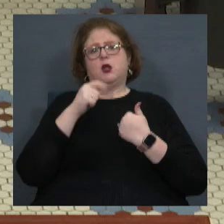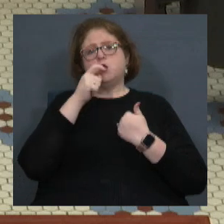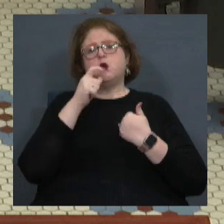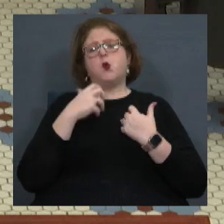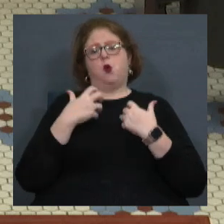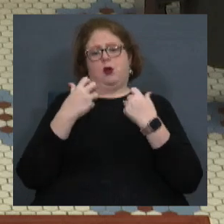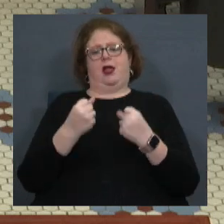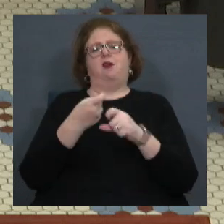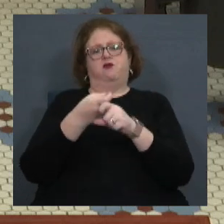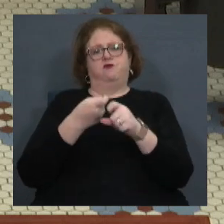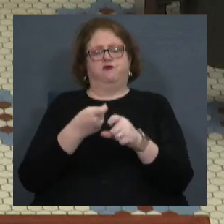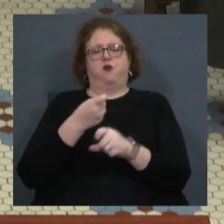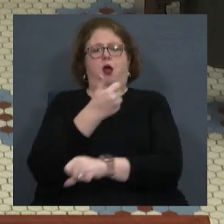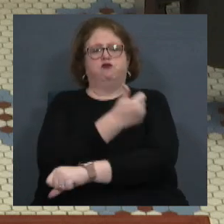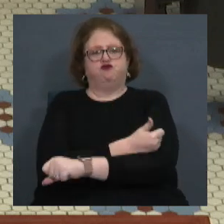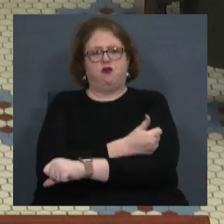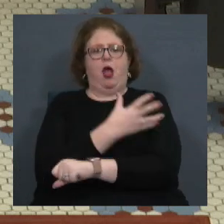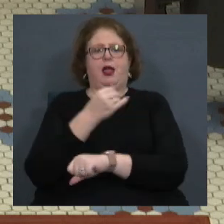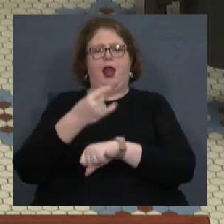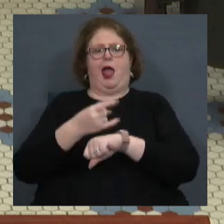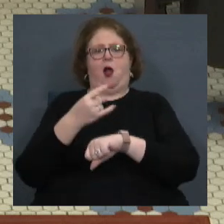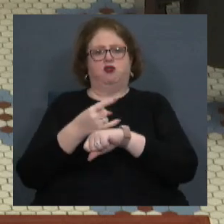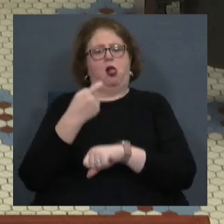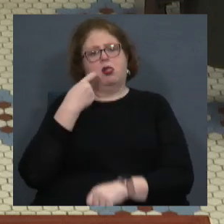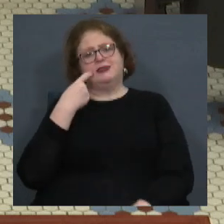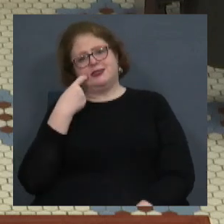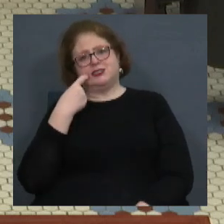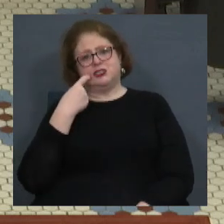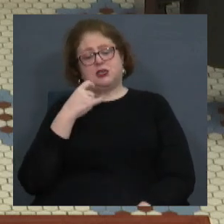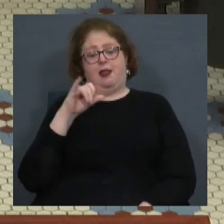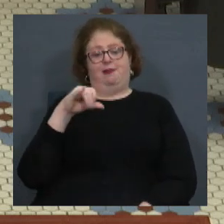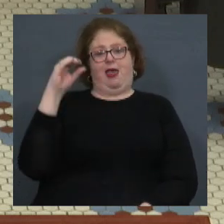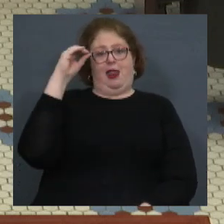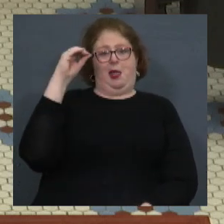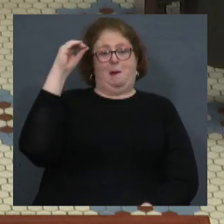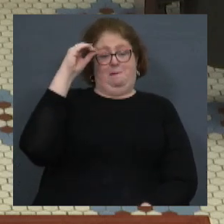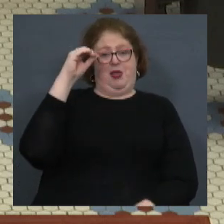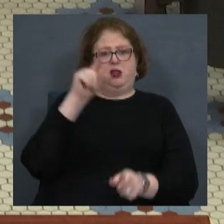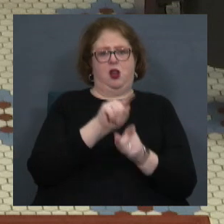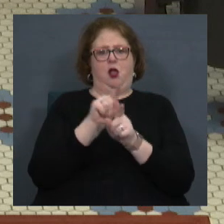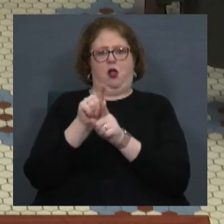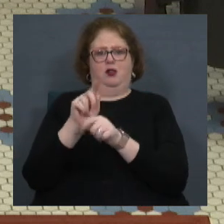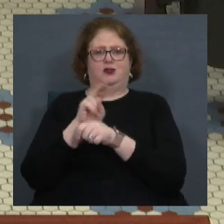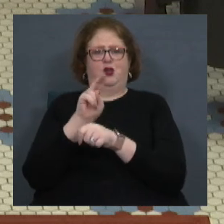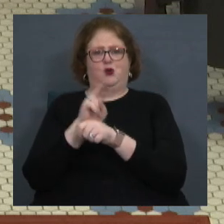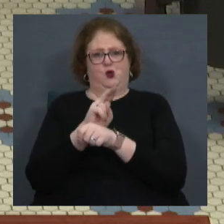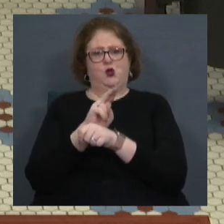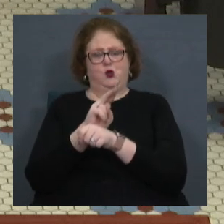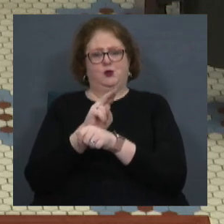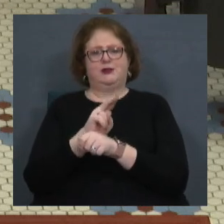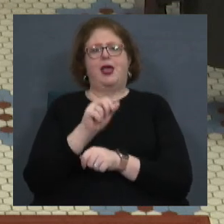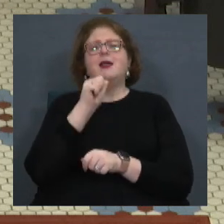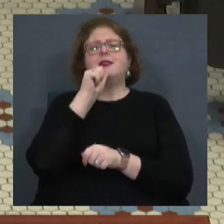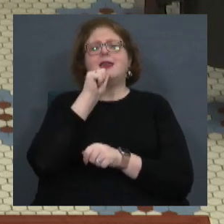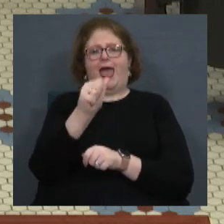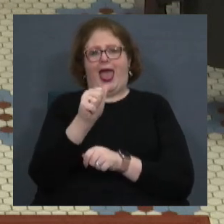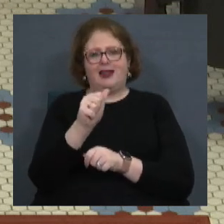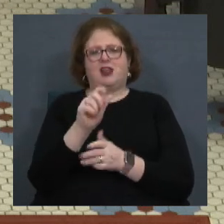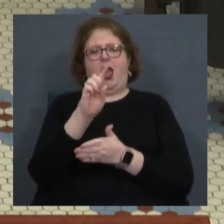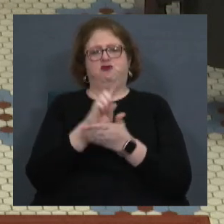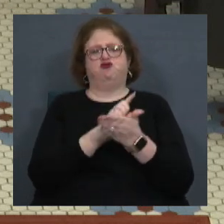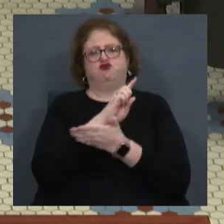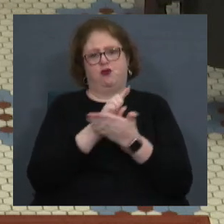addiction. That opinion discussed the anti-discrimination provisions of the Fair Housing Act and similar